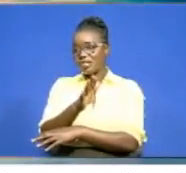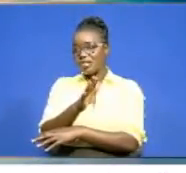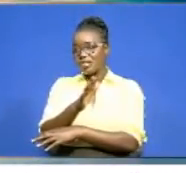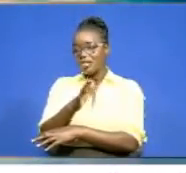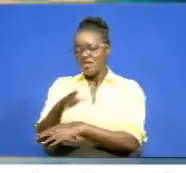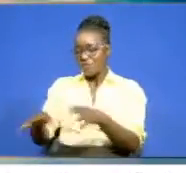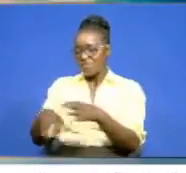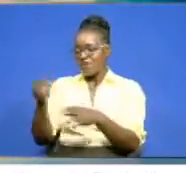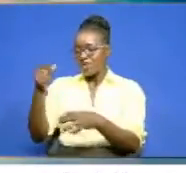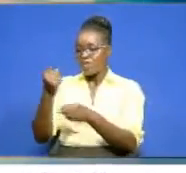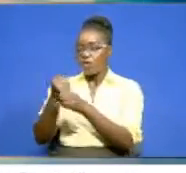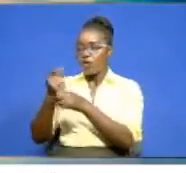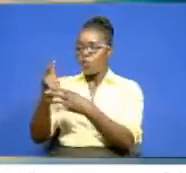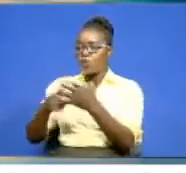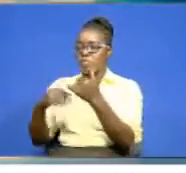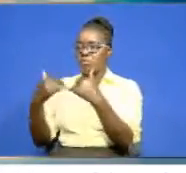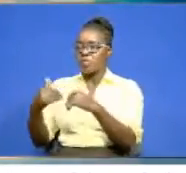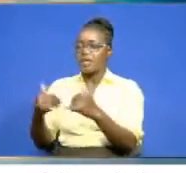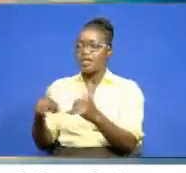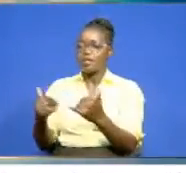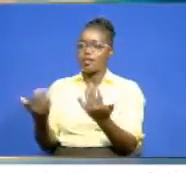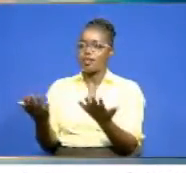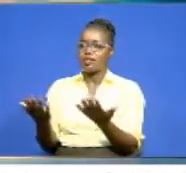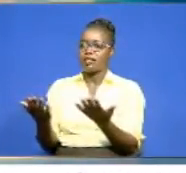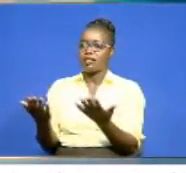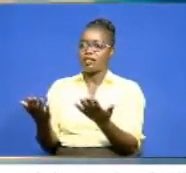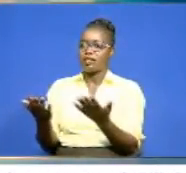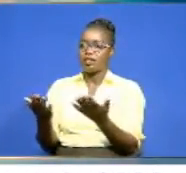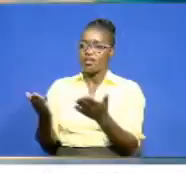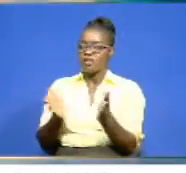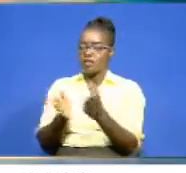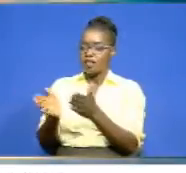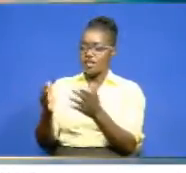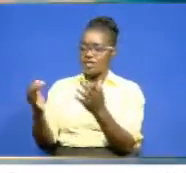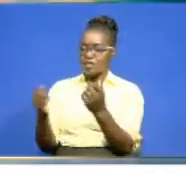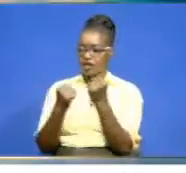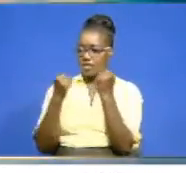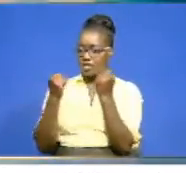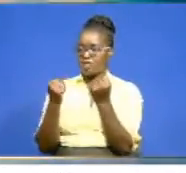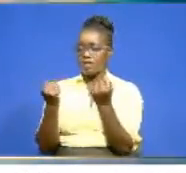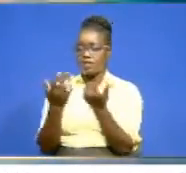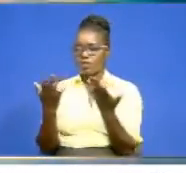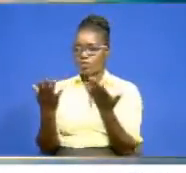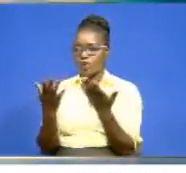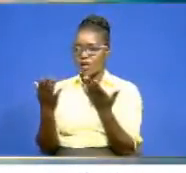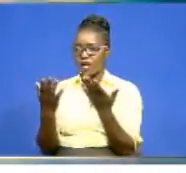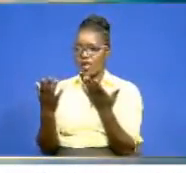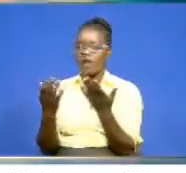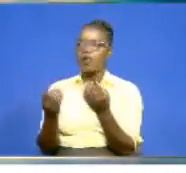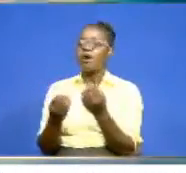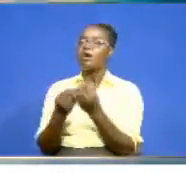something. Let us put, channel their energy where it's more productive.